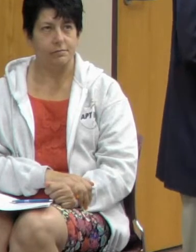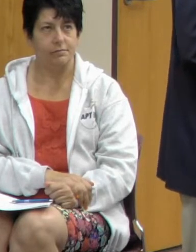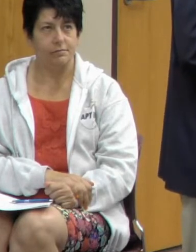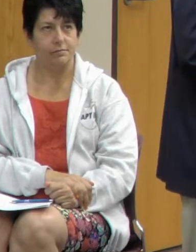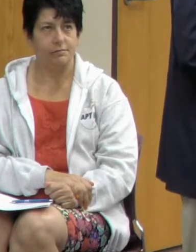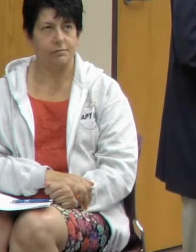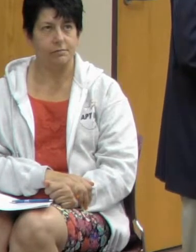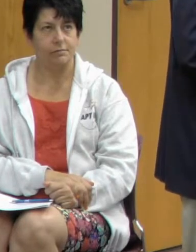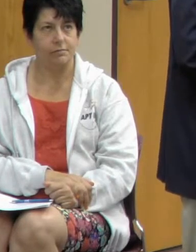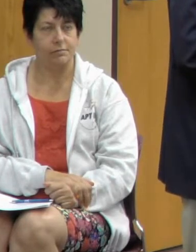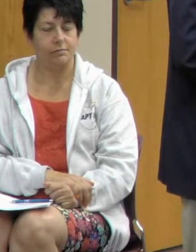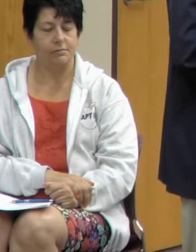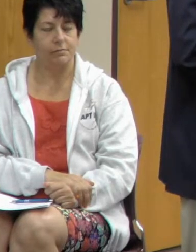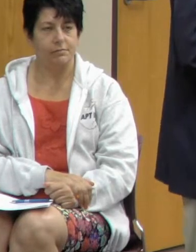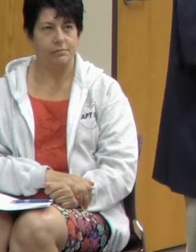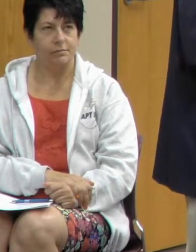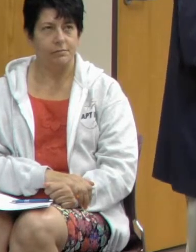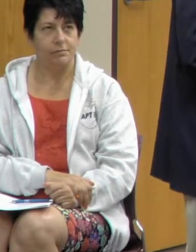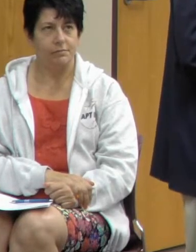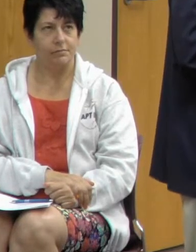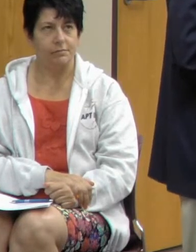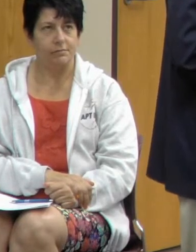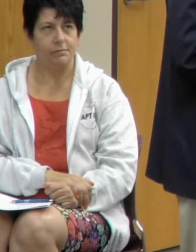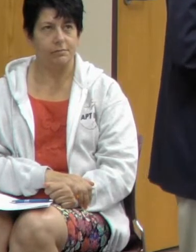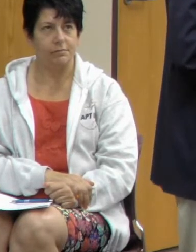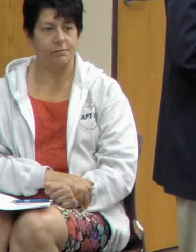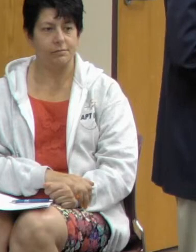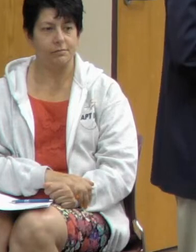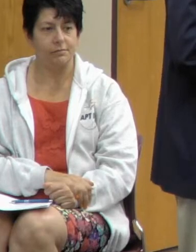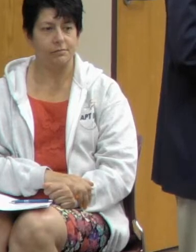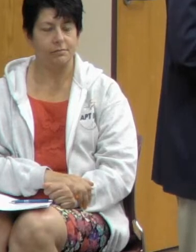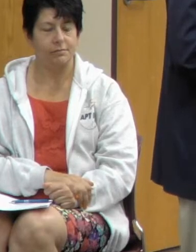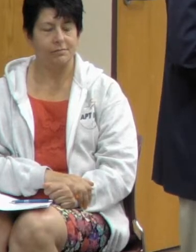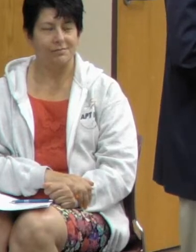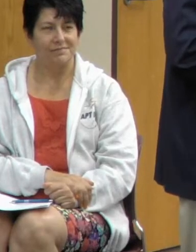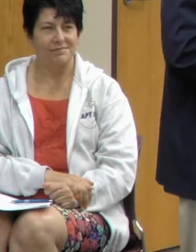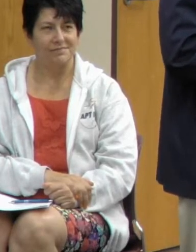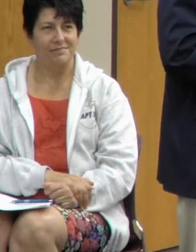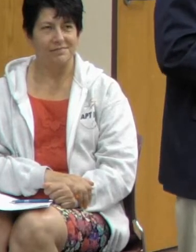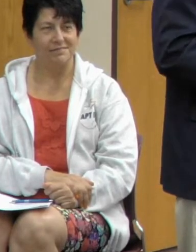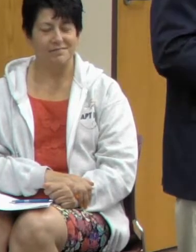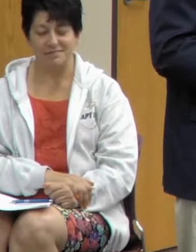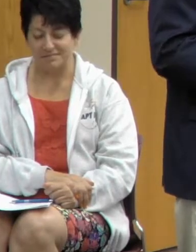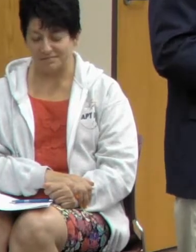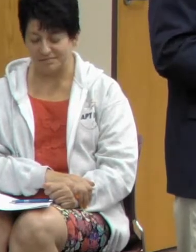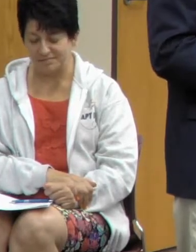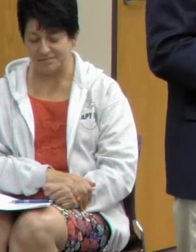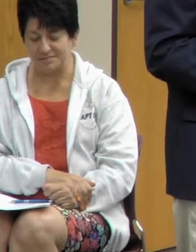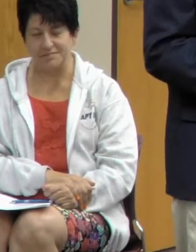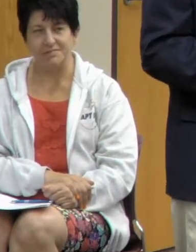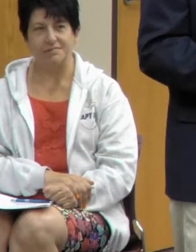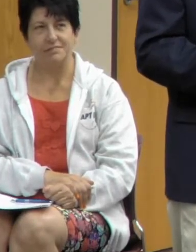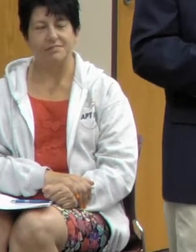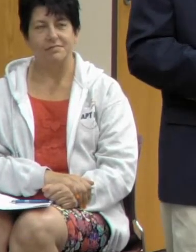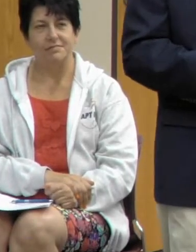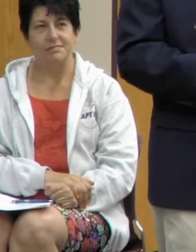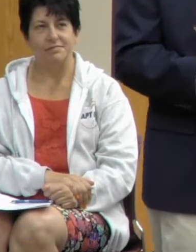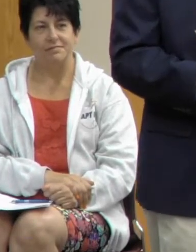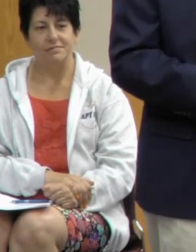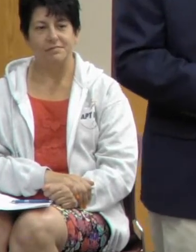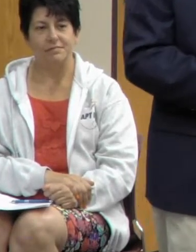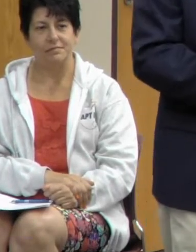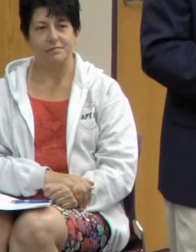that I worked with for years. Not that you're old, but many years. And District 202 in Plainfield